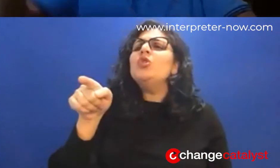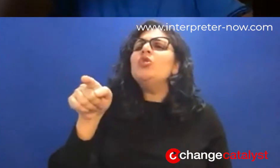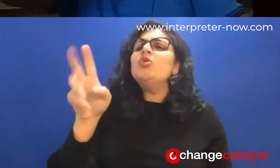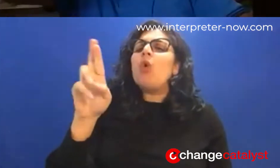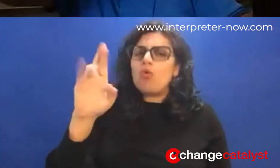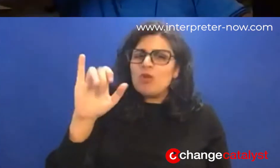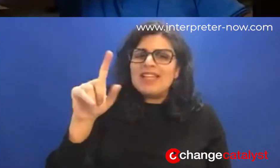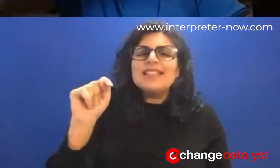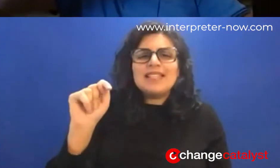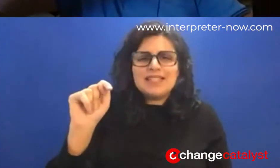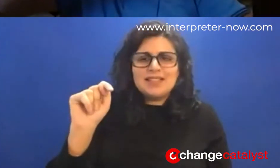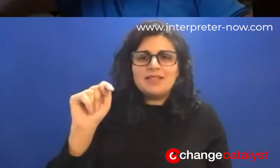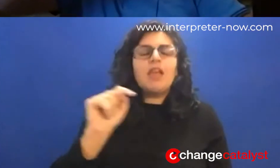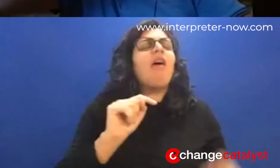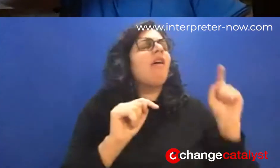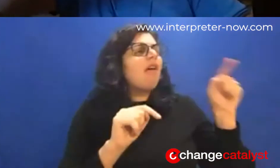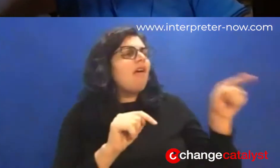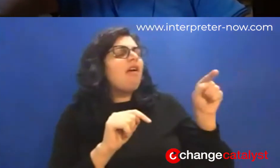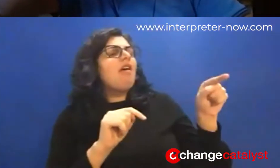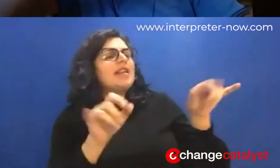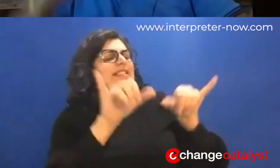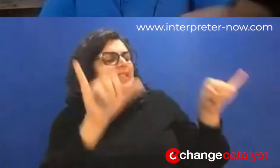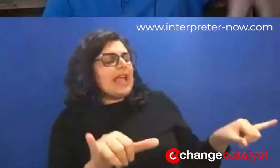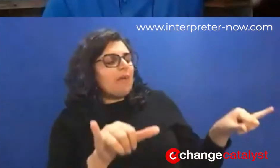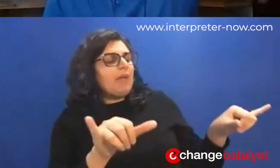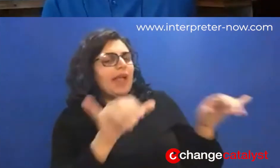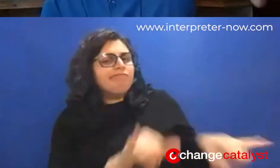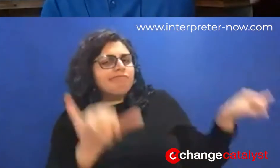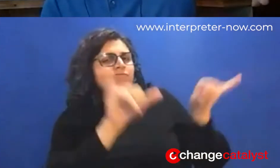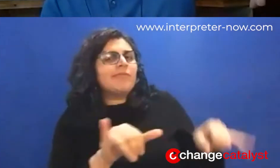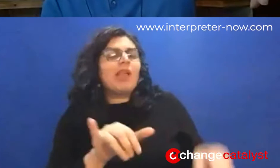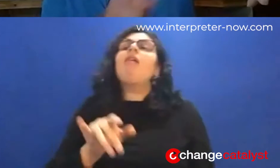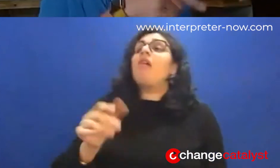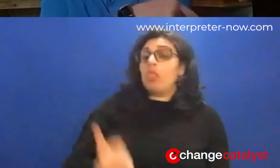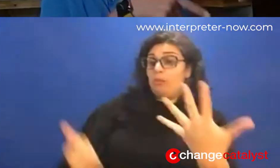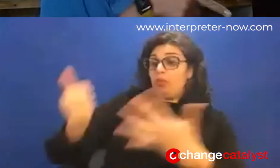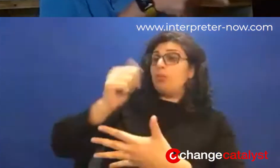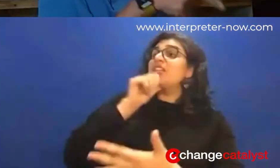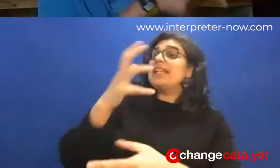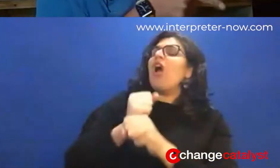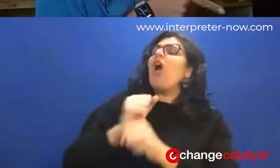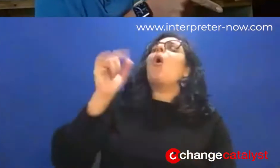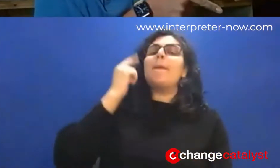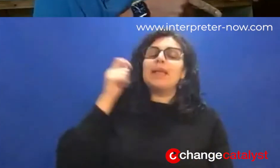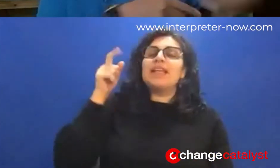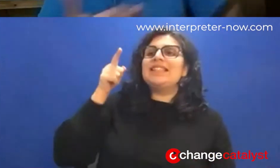Oh, I see, this right here, this is one of those systemic things. Oh, this promotion I didn't get, oh, I get it, because he's your